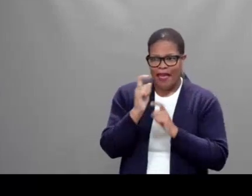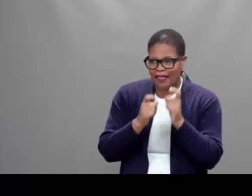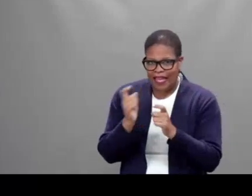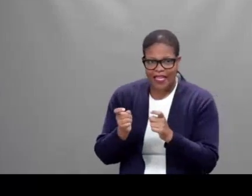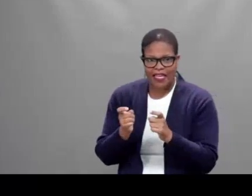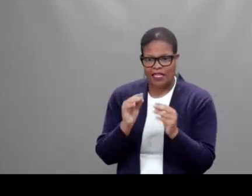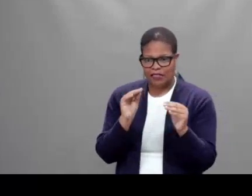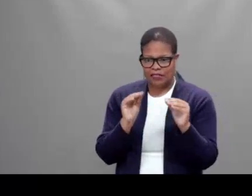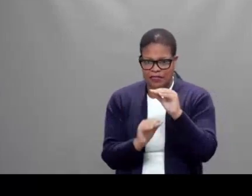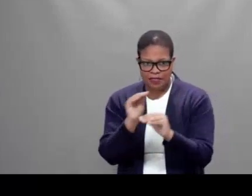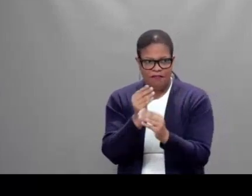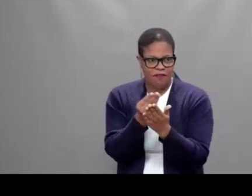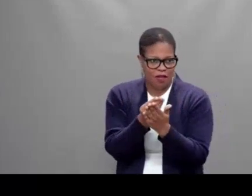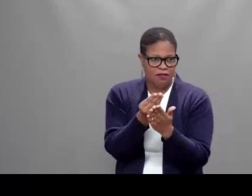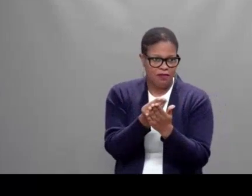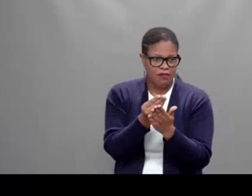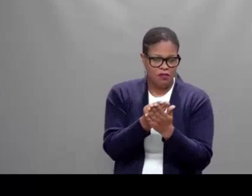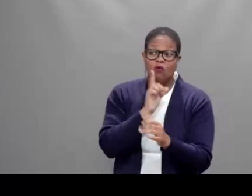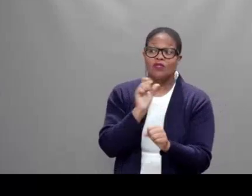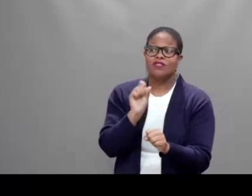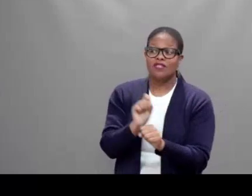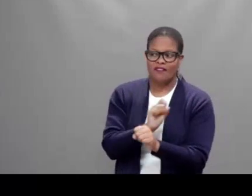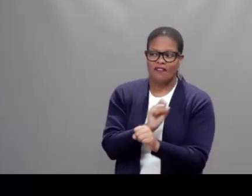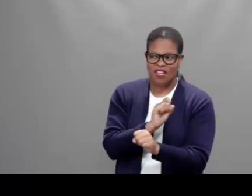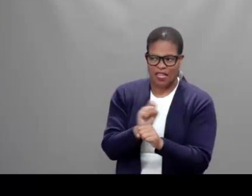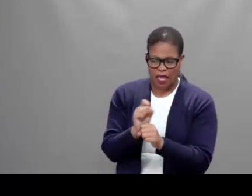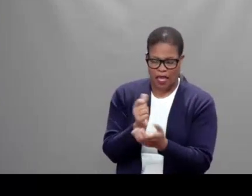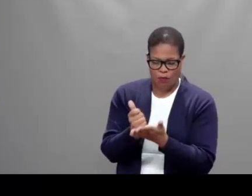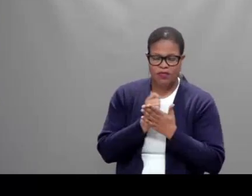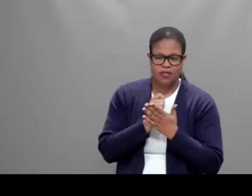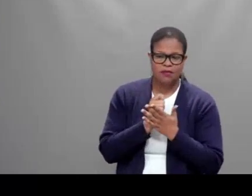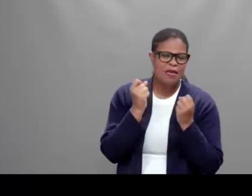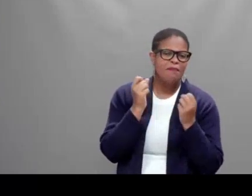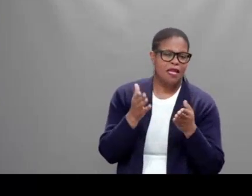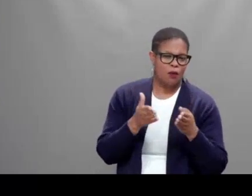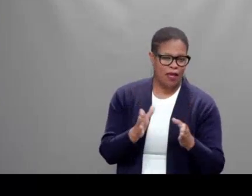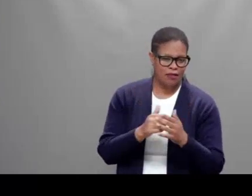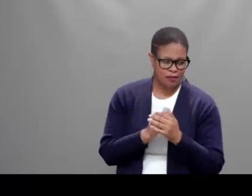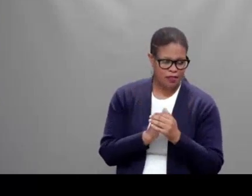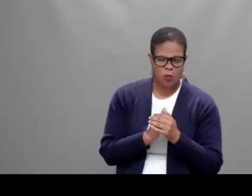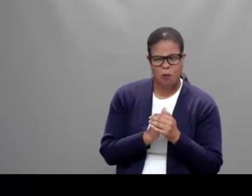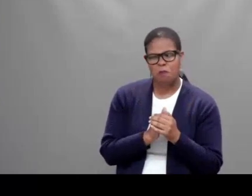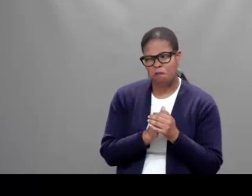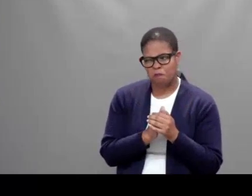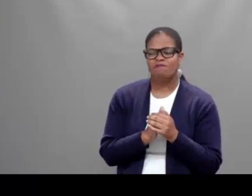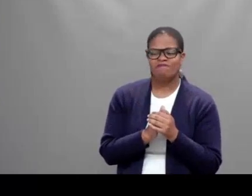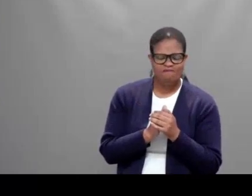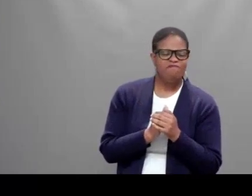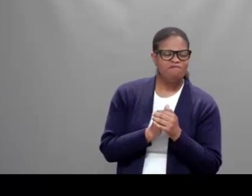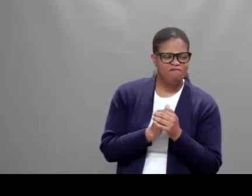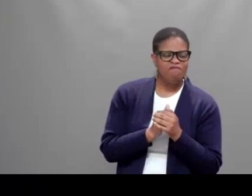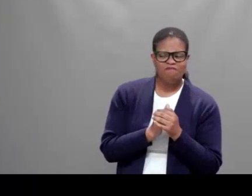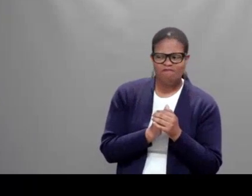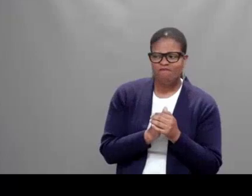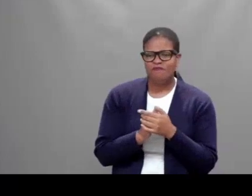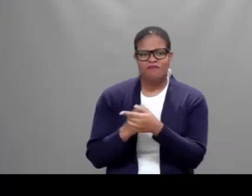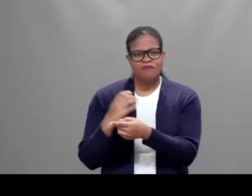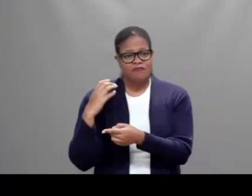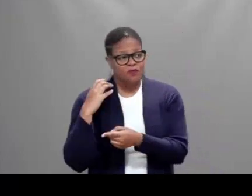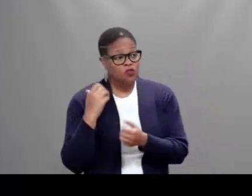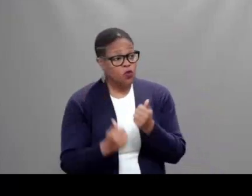funds. And so it definitely helps in a lot of ways. So just be. So it's